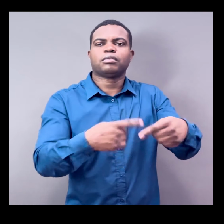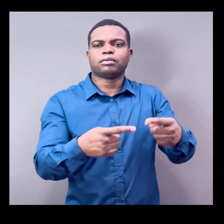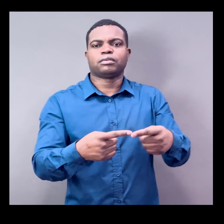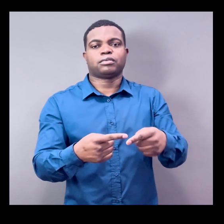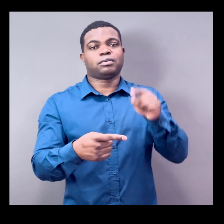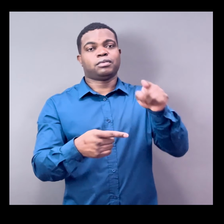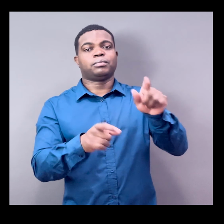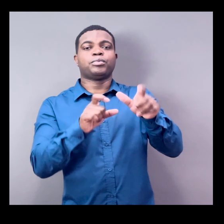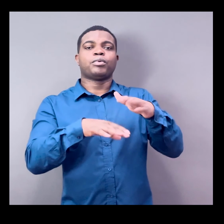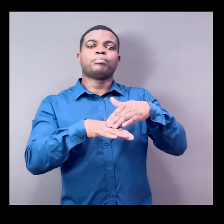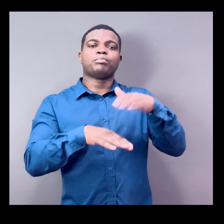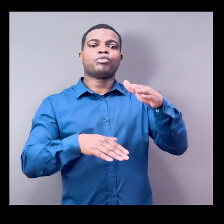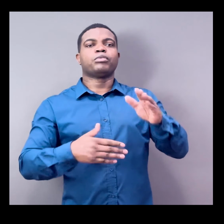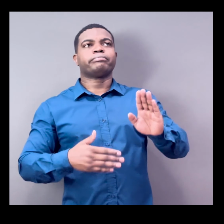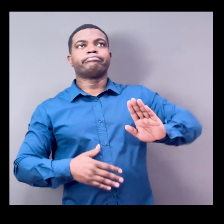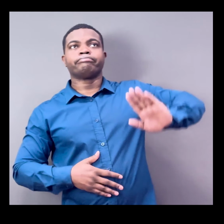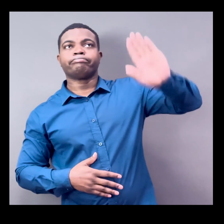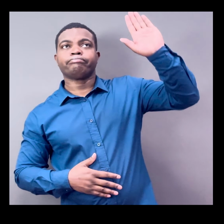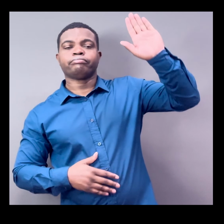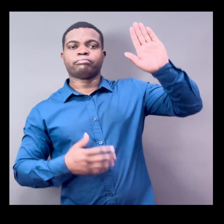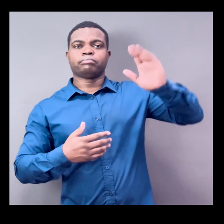people started getting more